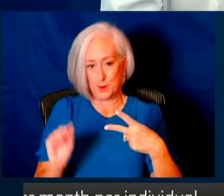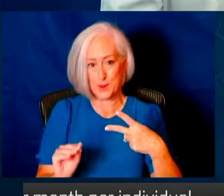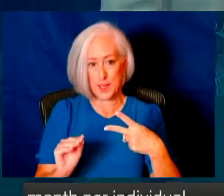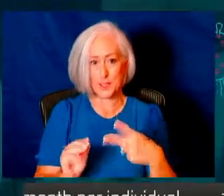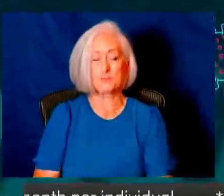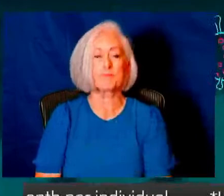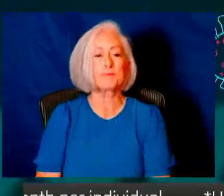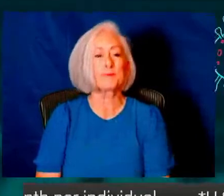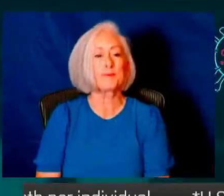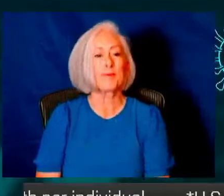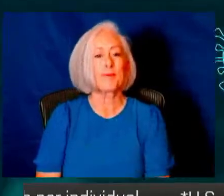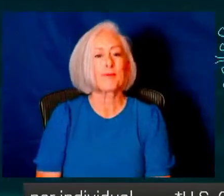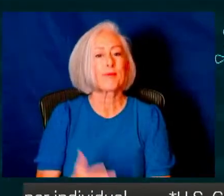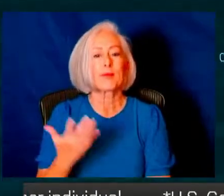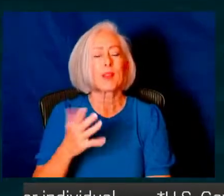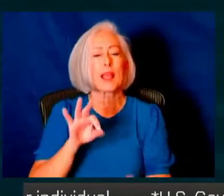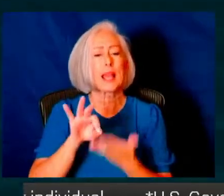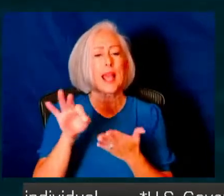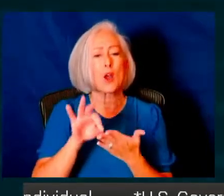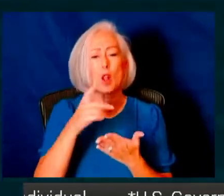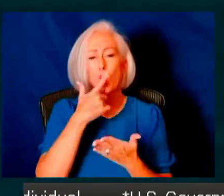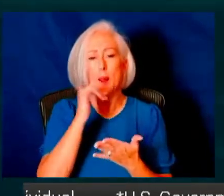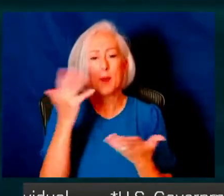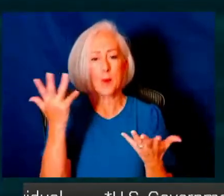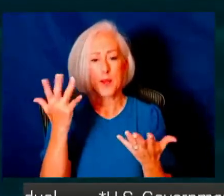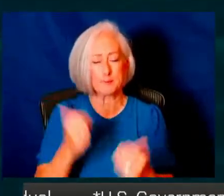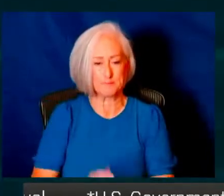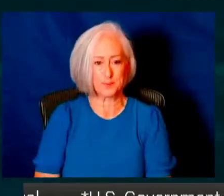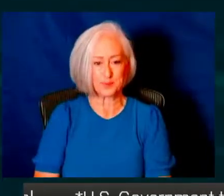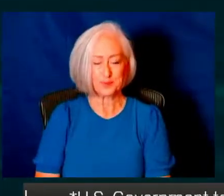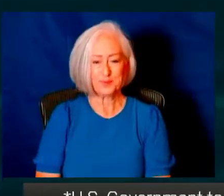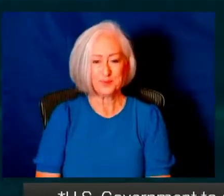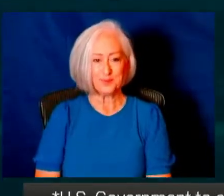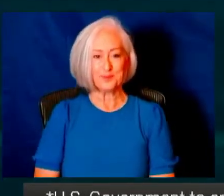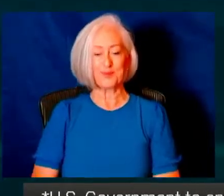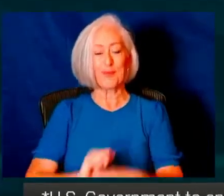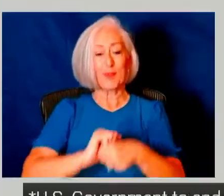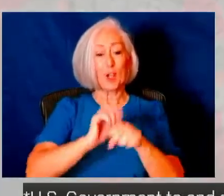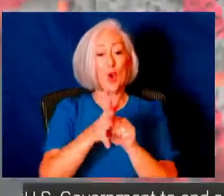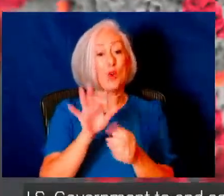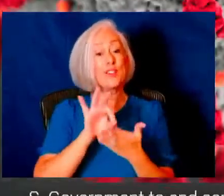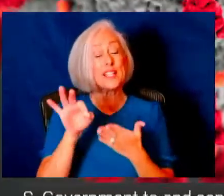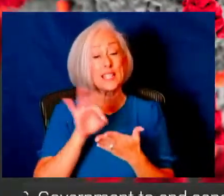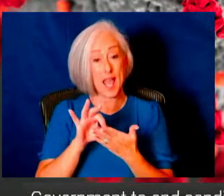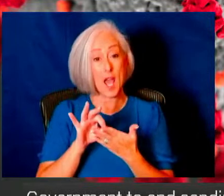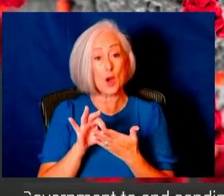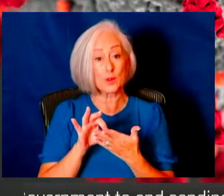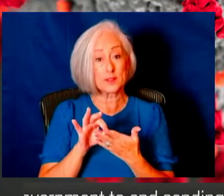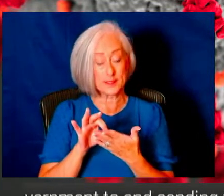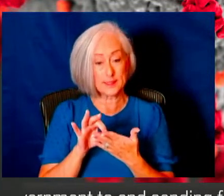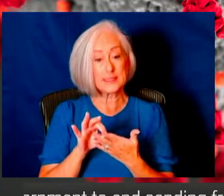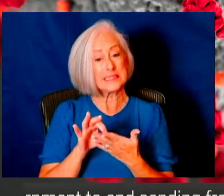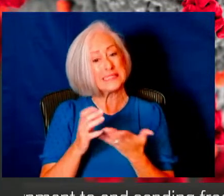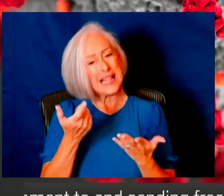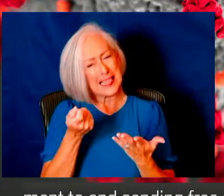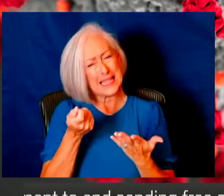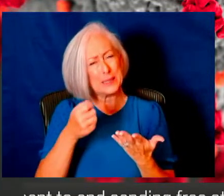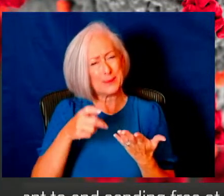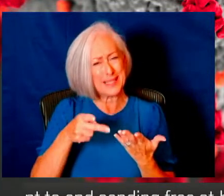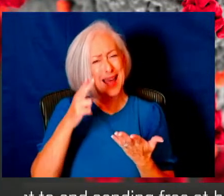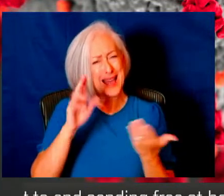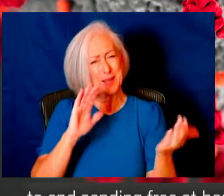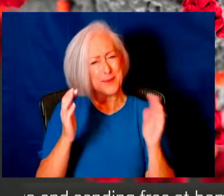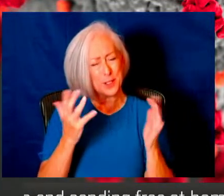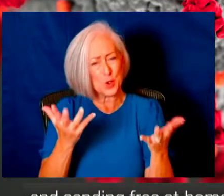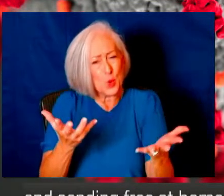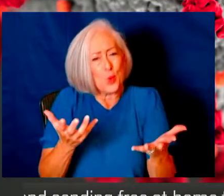what's our count look like today, Hawk? So right now, the COVID count, again, still higher than we would like it, but it is